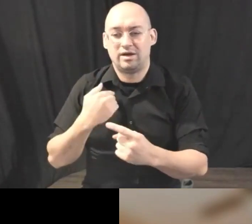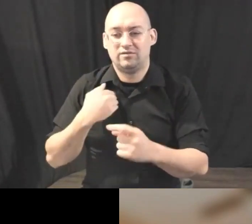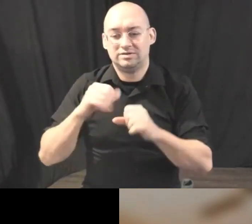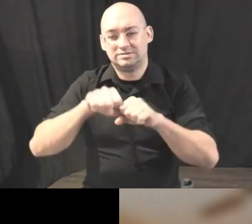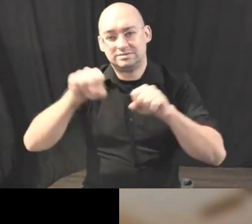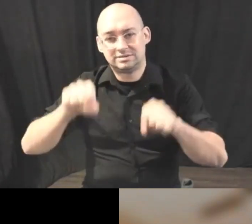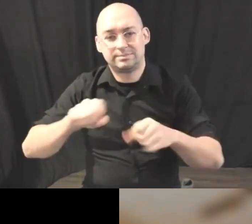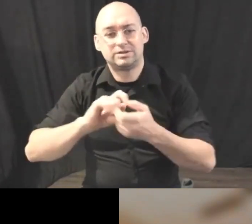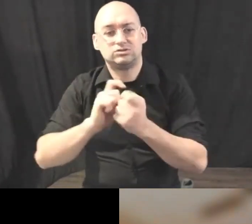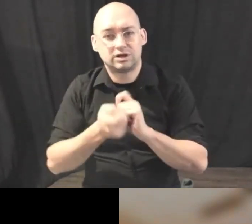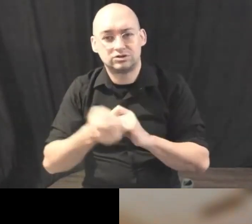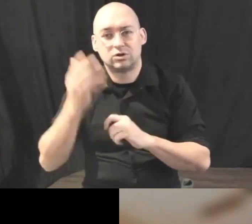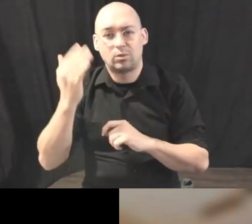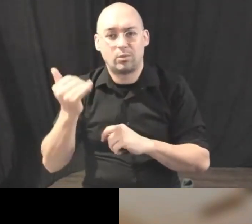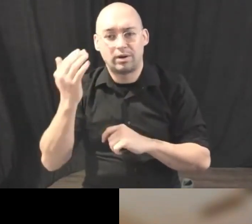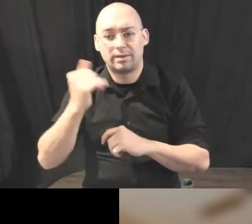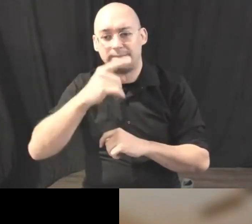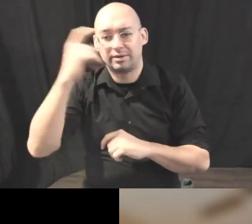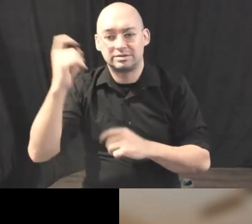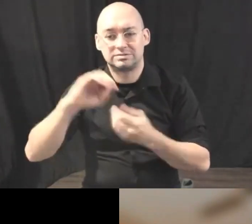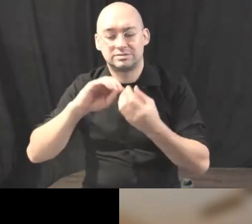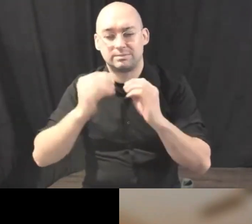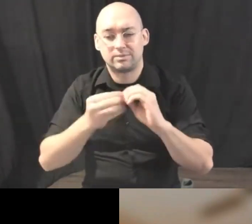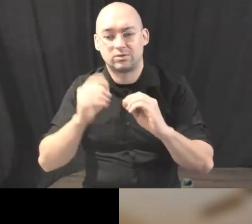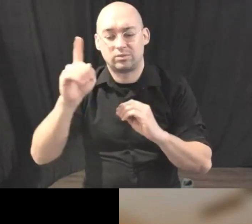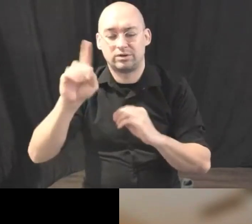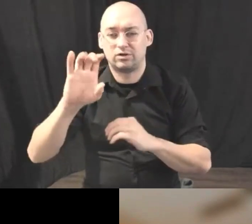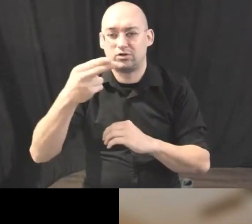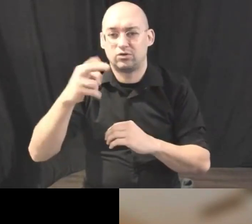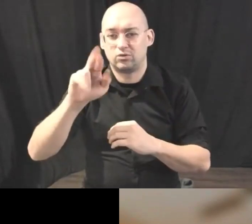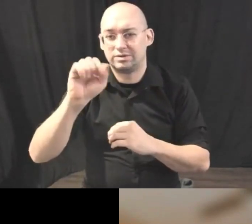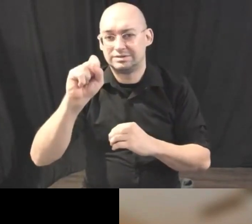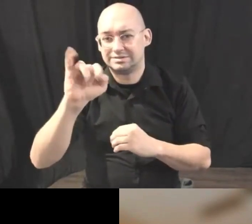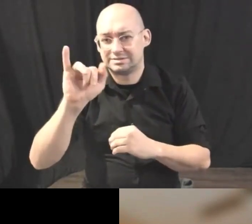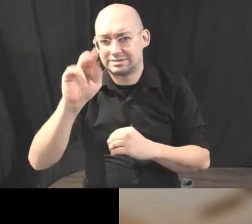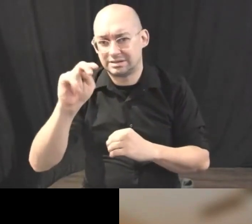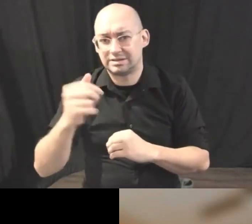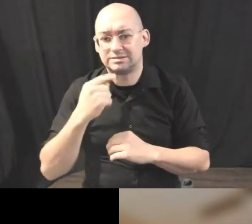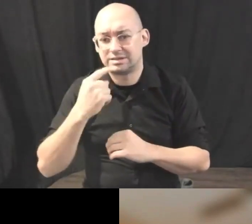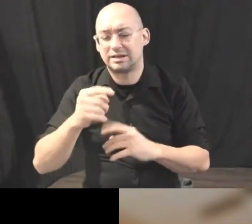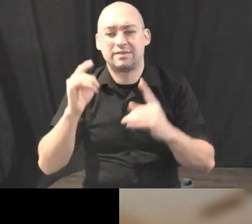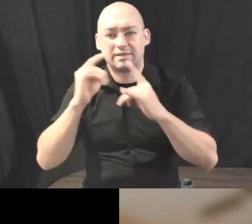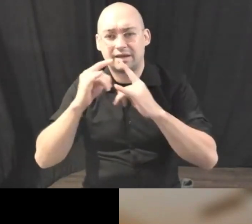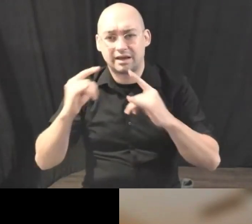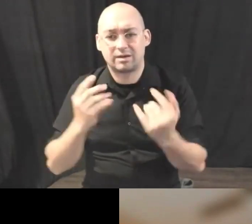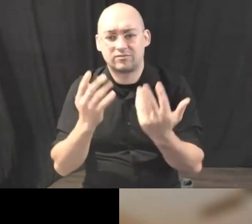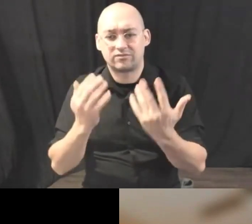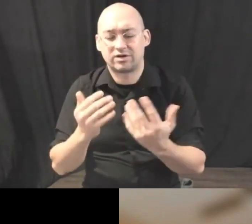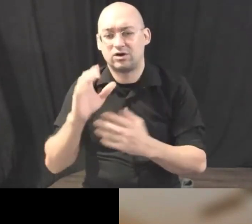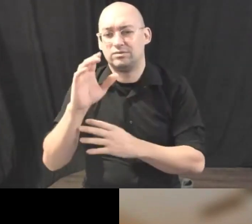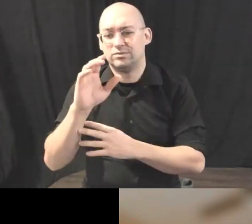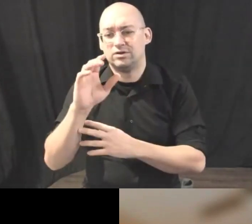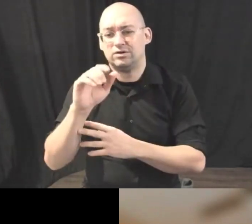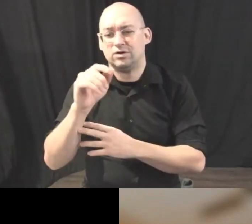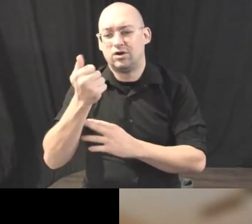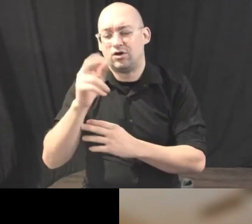do we voice that? Number one, as Christina just voiced, after the Camp Fire, the Park Fire, the Car Fire, as a Center for